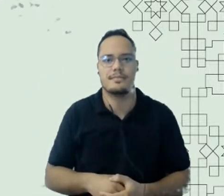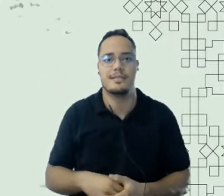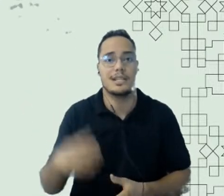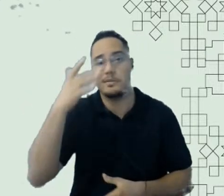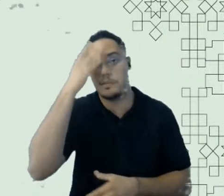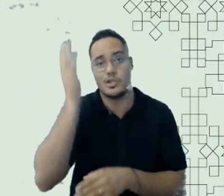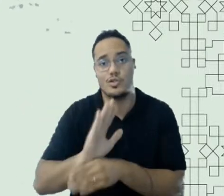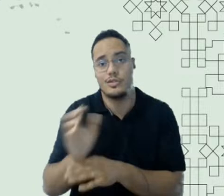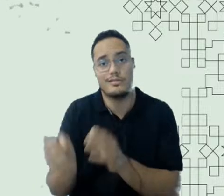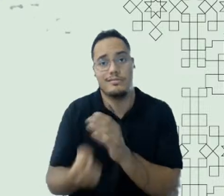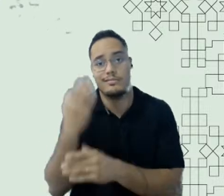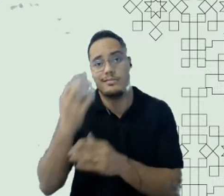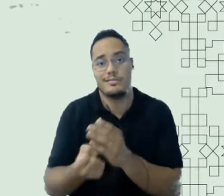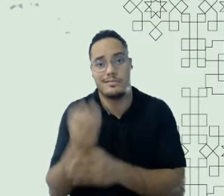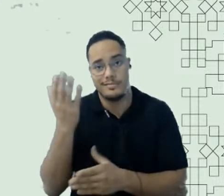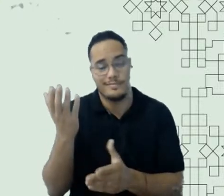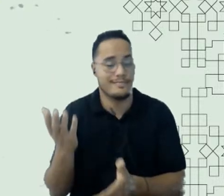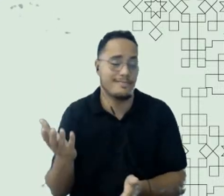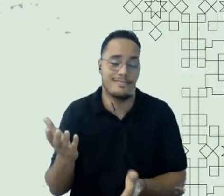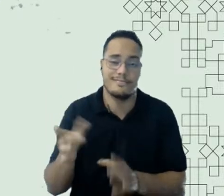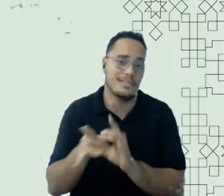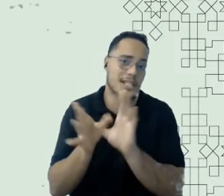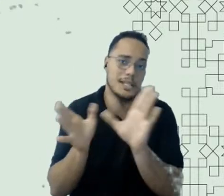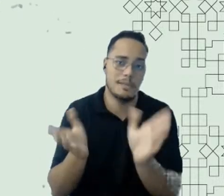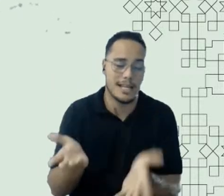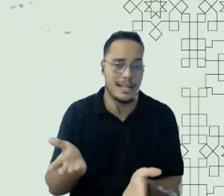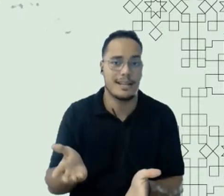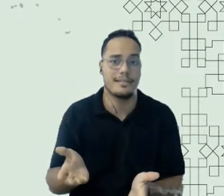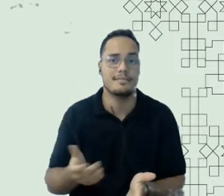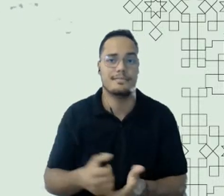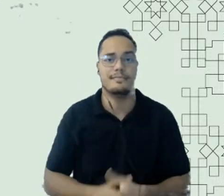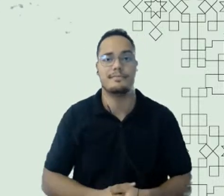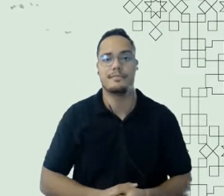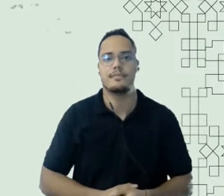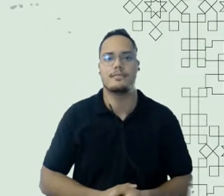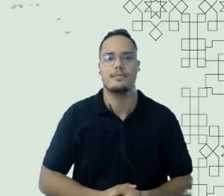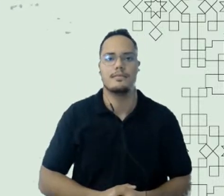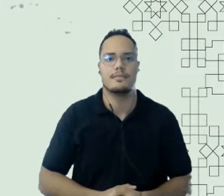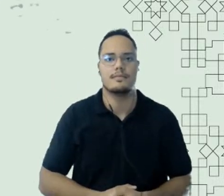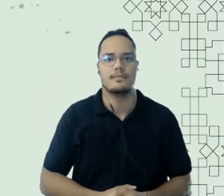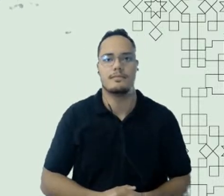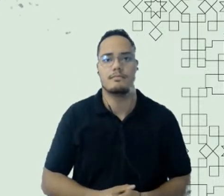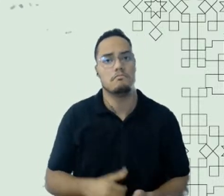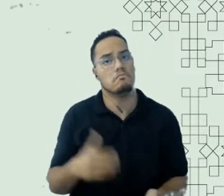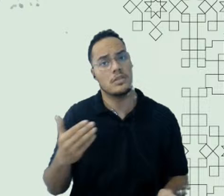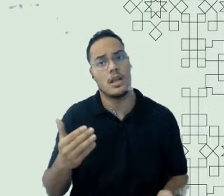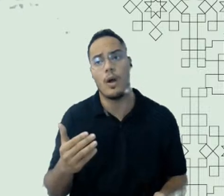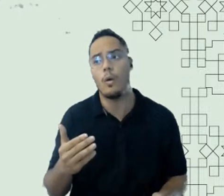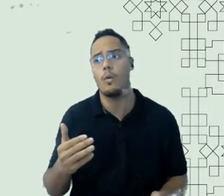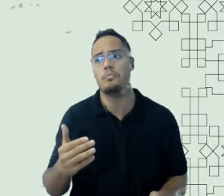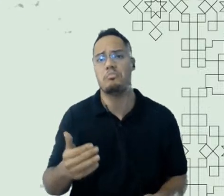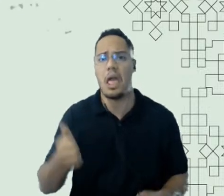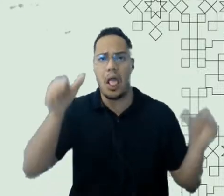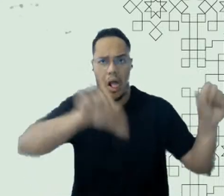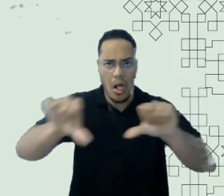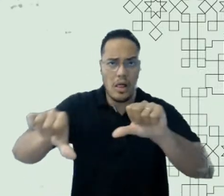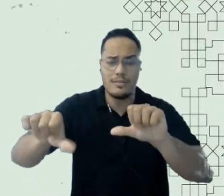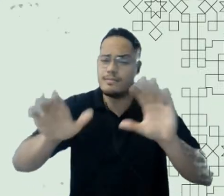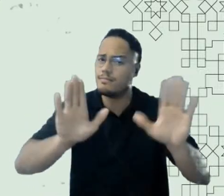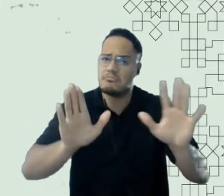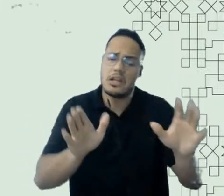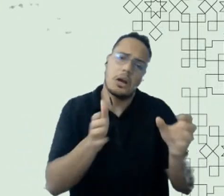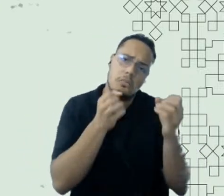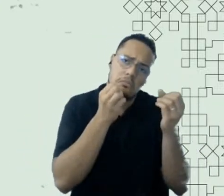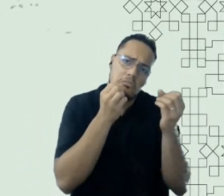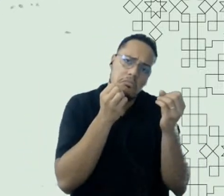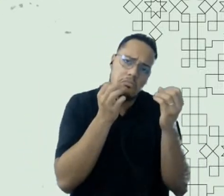We don't have a lot of empirical studies yet, but I think that we don't see. Some people said it's the end